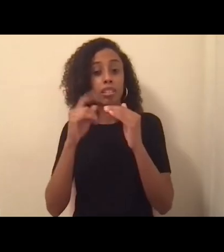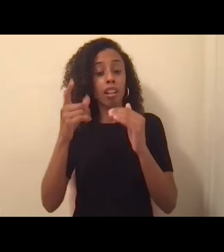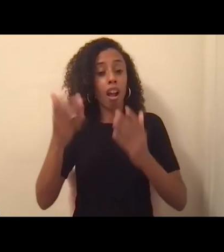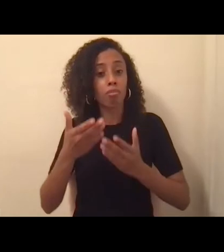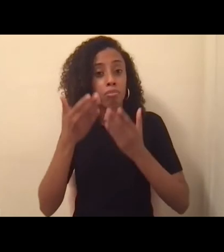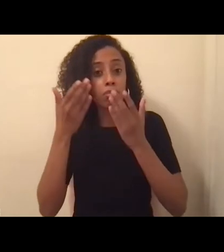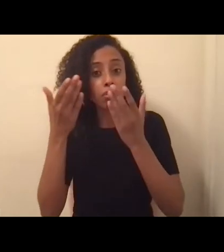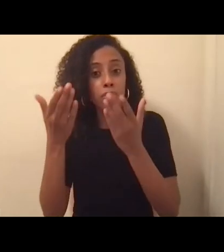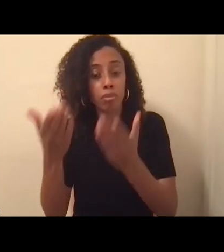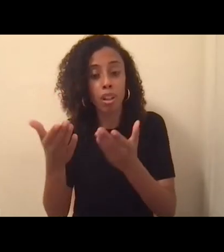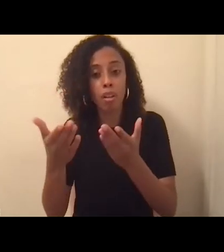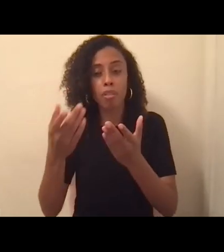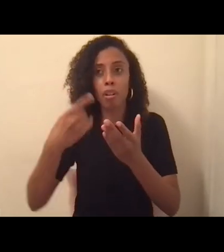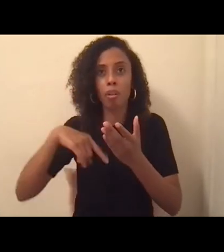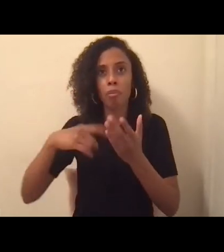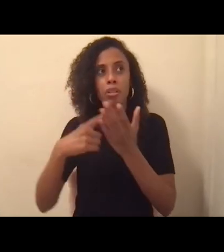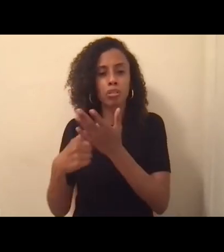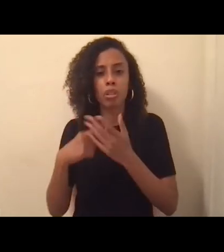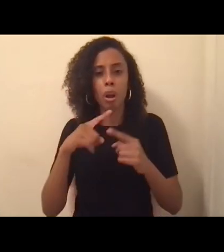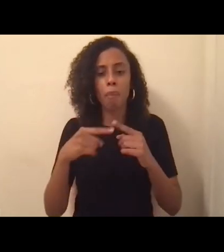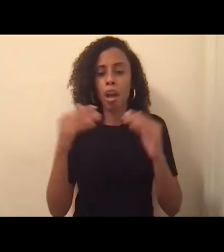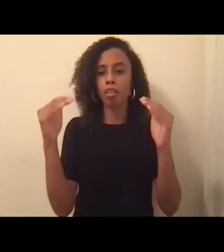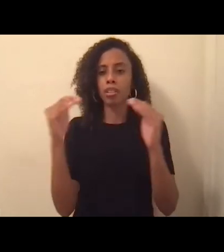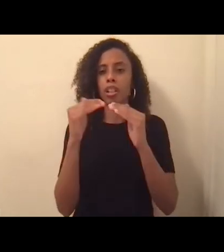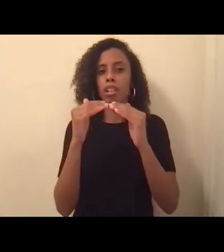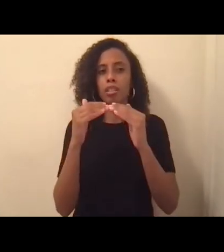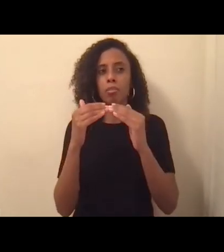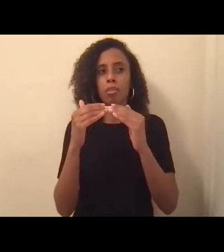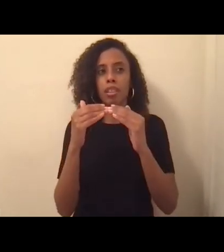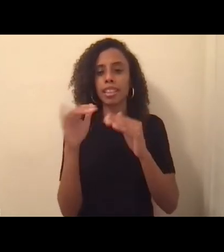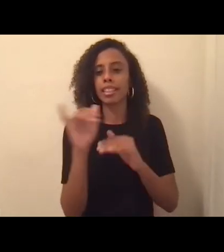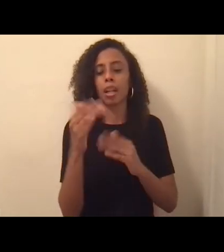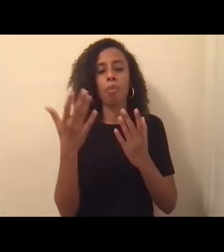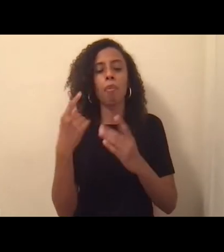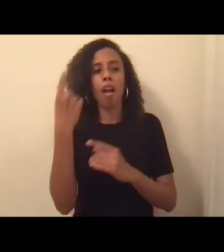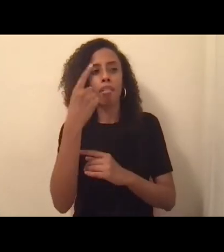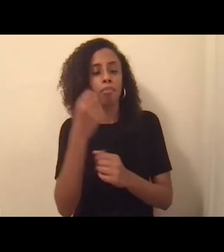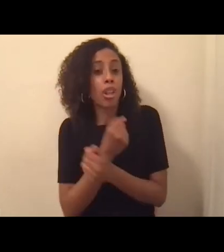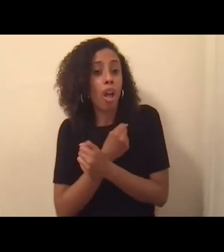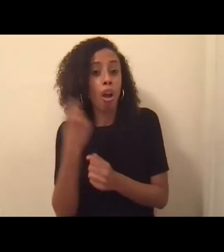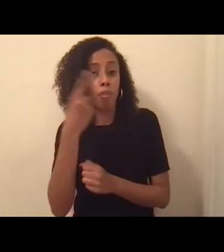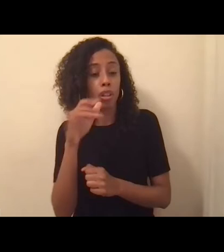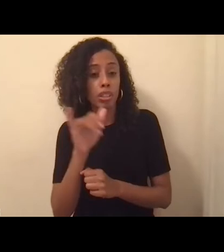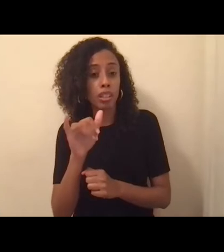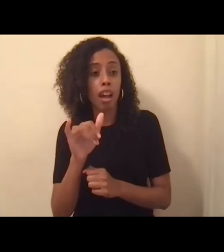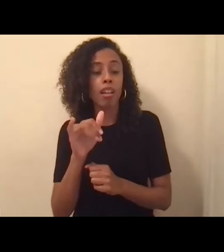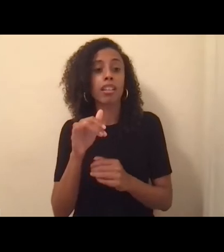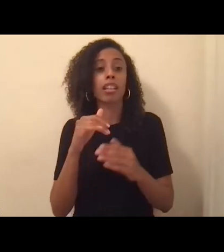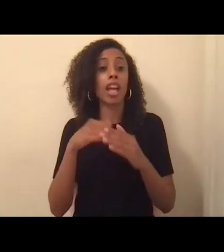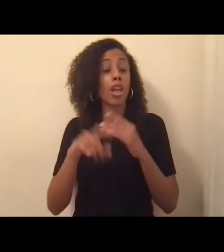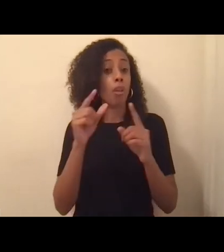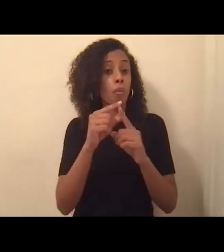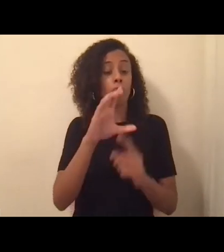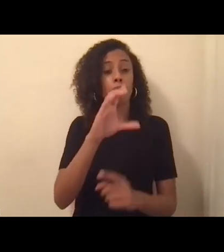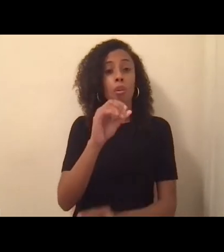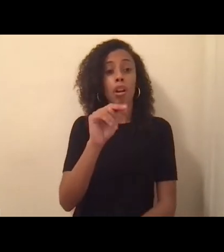just as we talk about justice being what love looks like in public, in the word, and those are the words of Cornel West, that